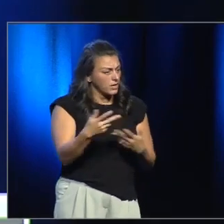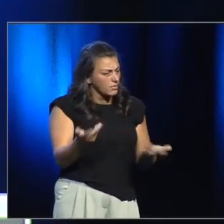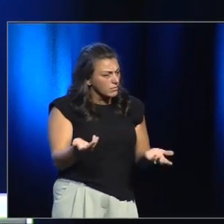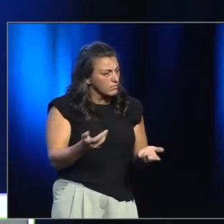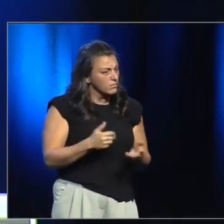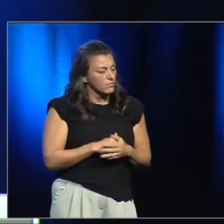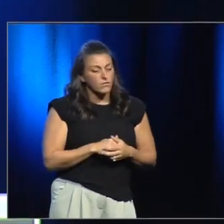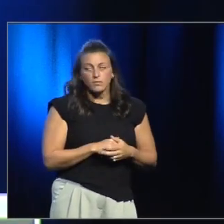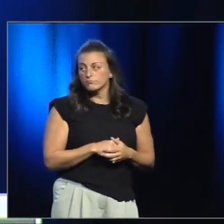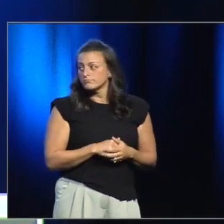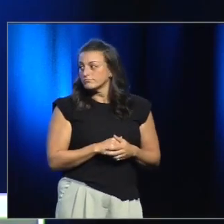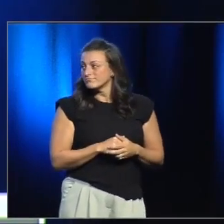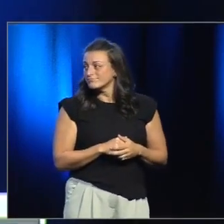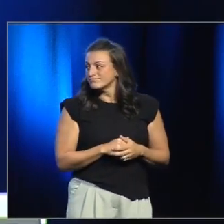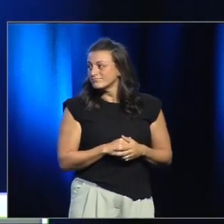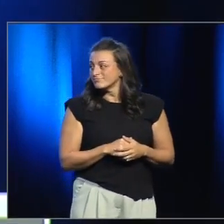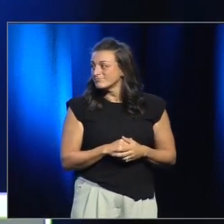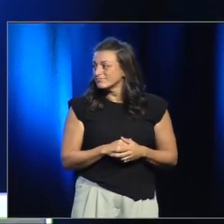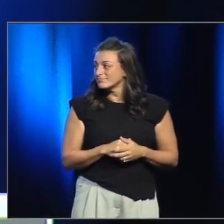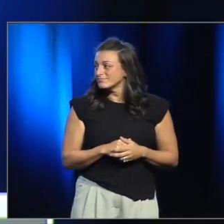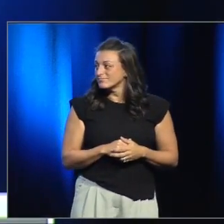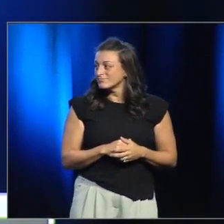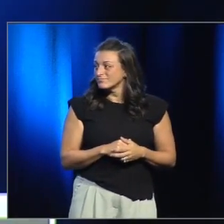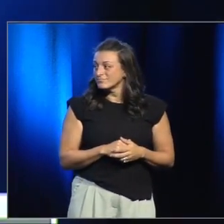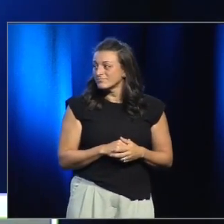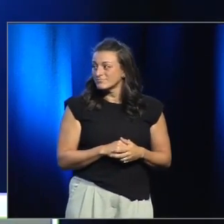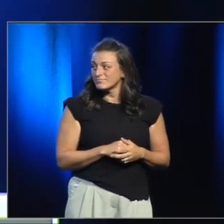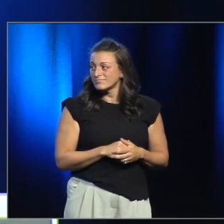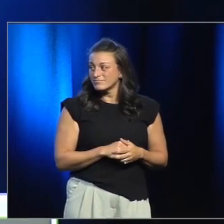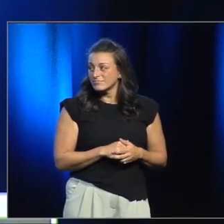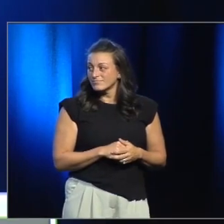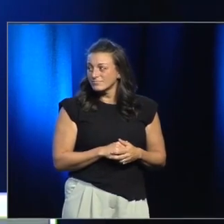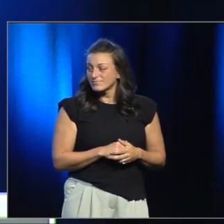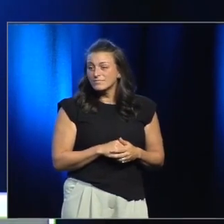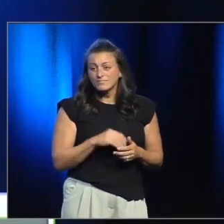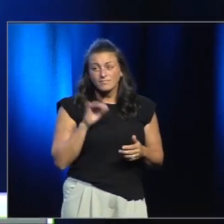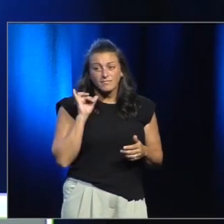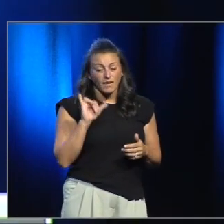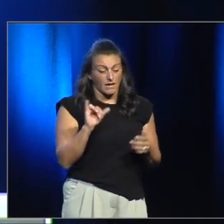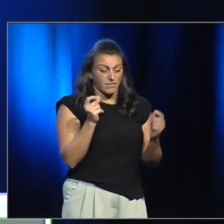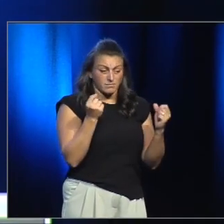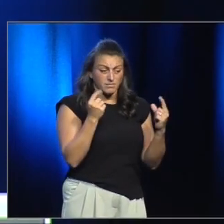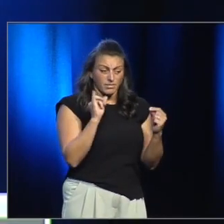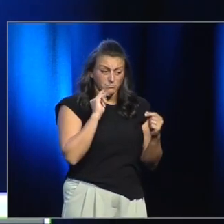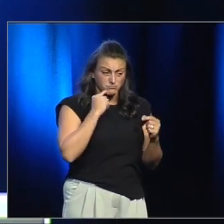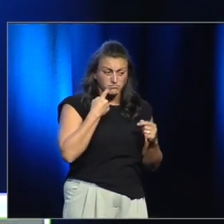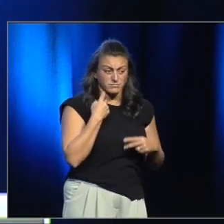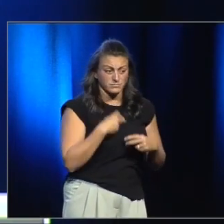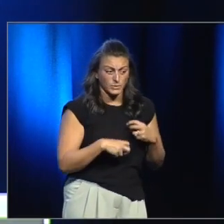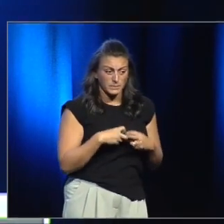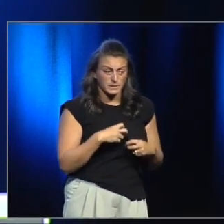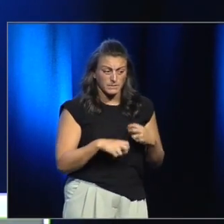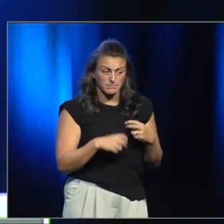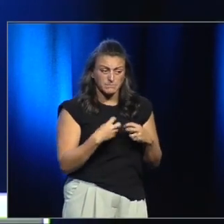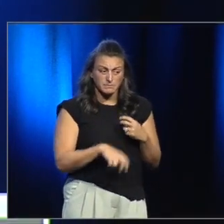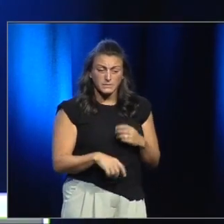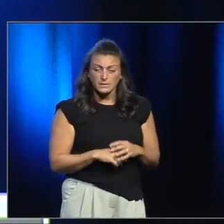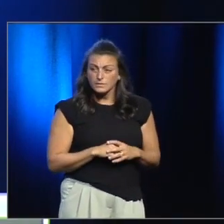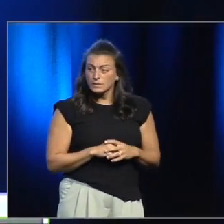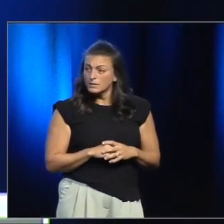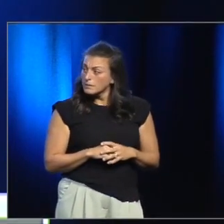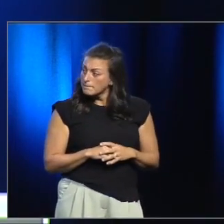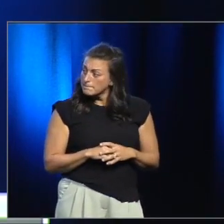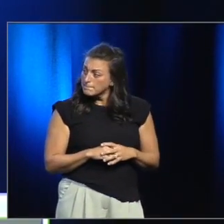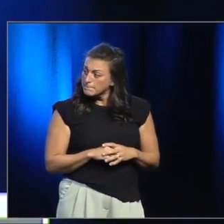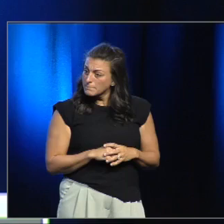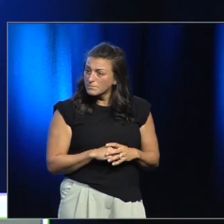and I'm not trivialising that as a problem at all. It's a massive problem. But you've really just got to be